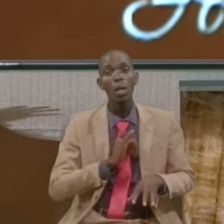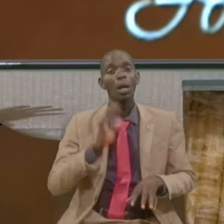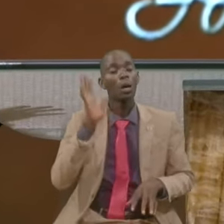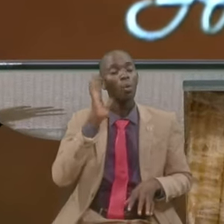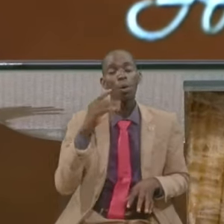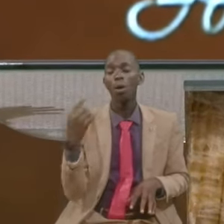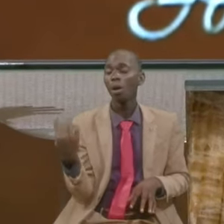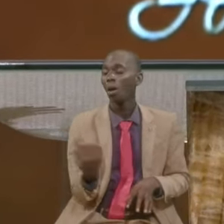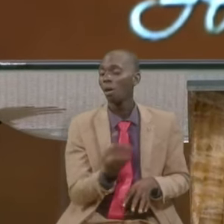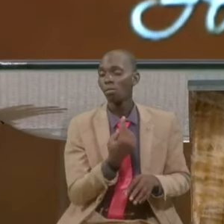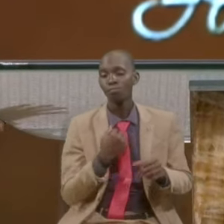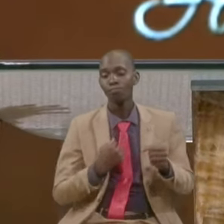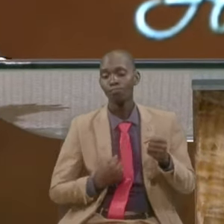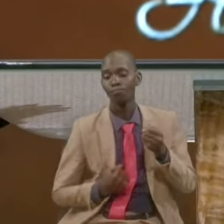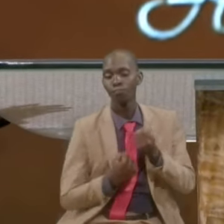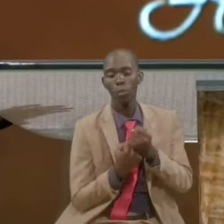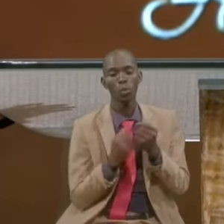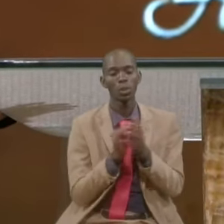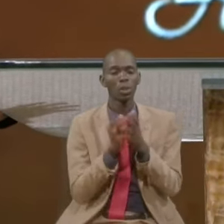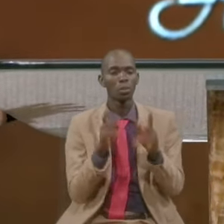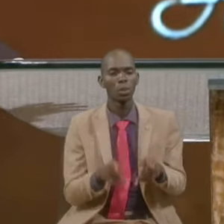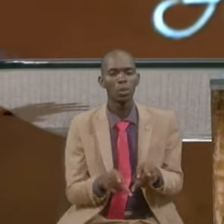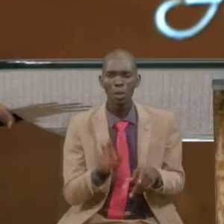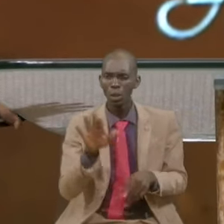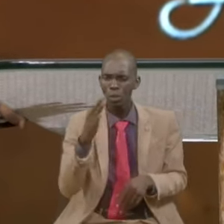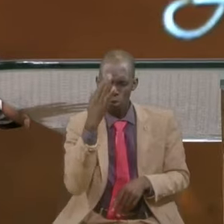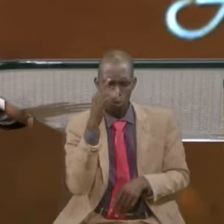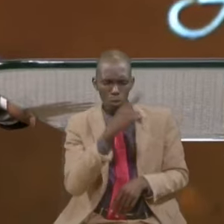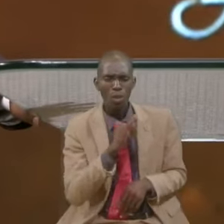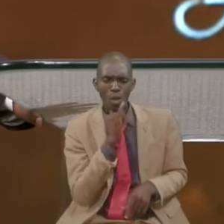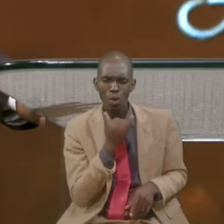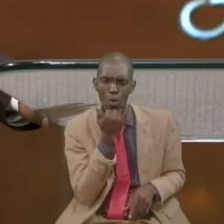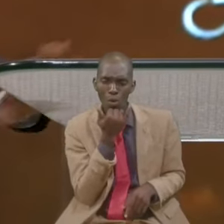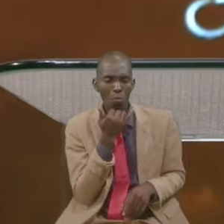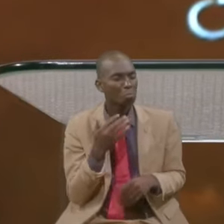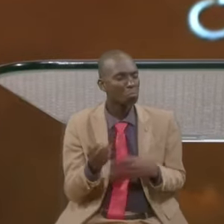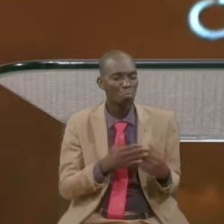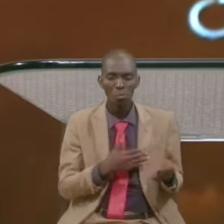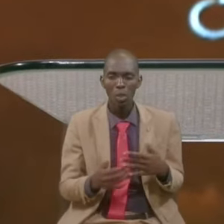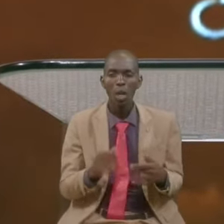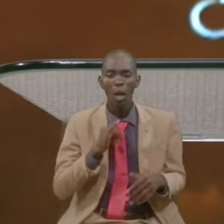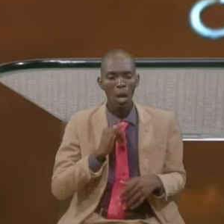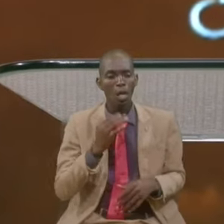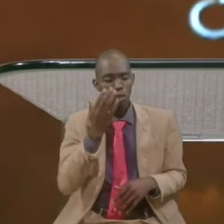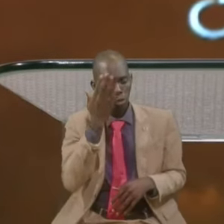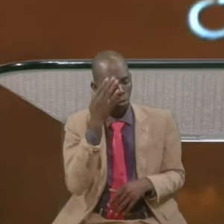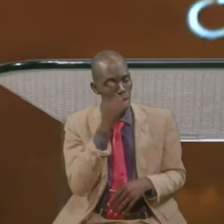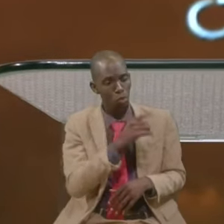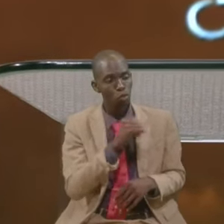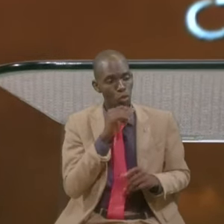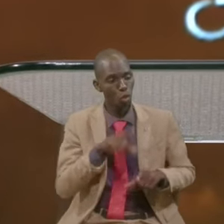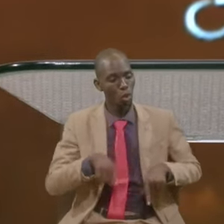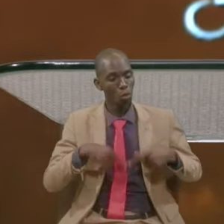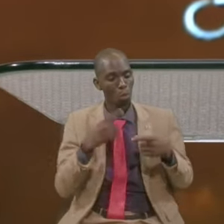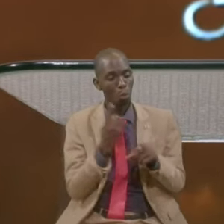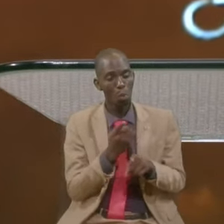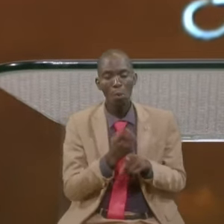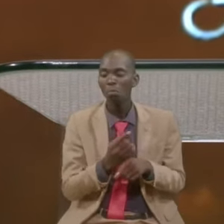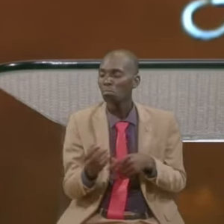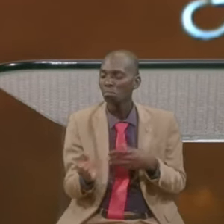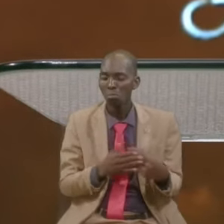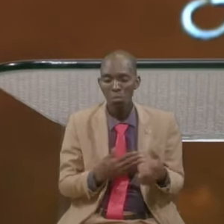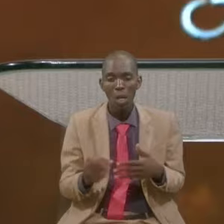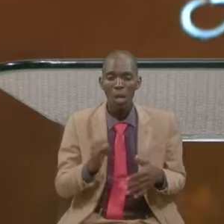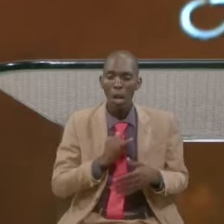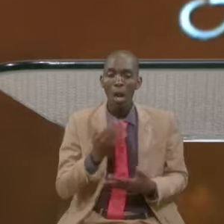up. I may know he's wrong. I may know he's not living right. I may know he's going astray. I may